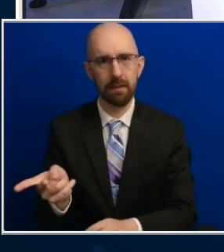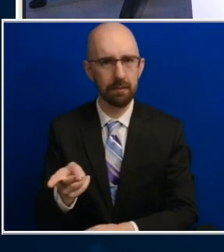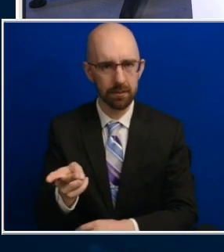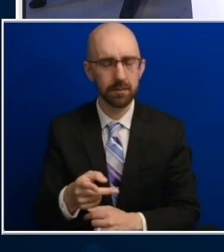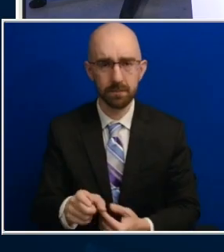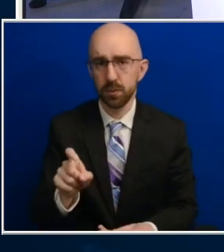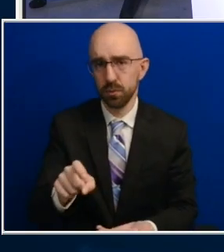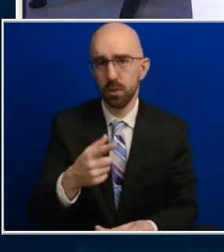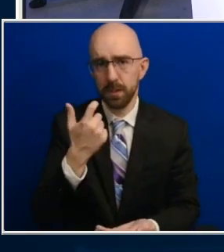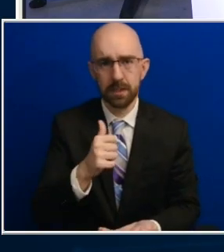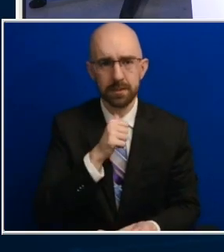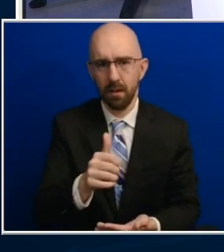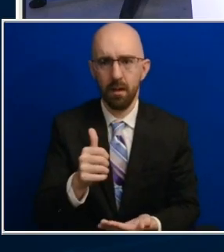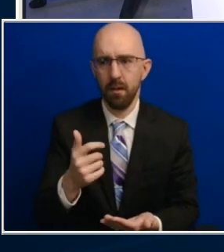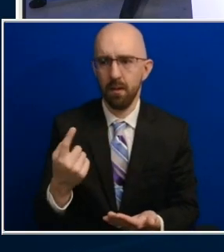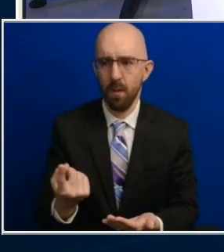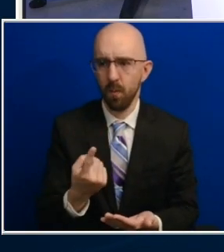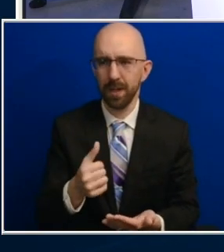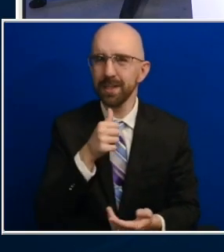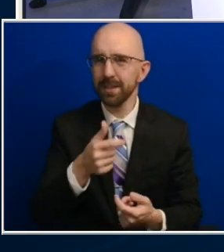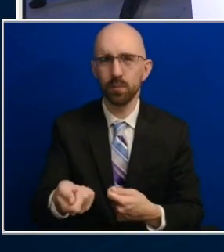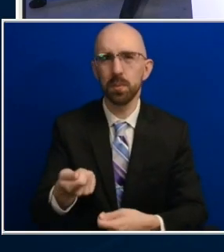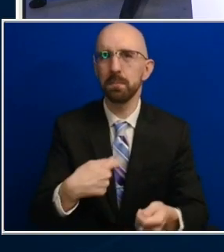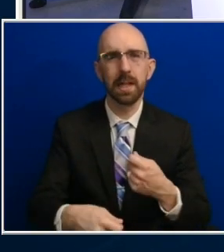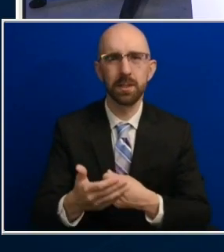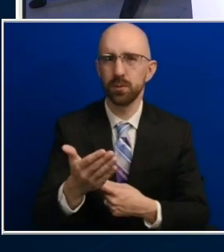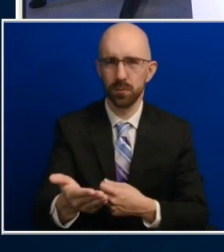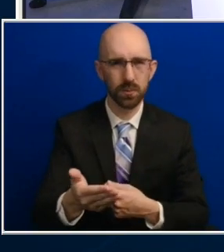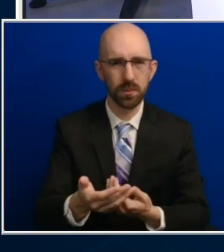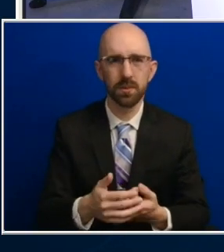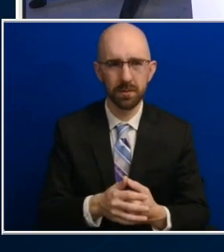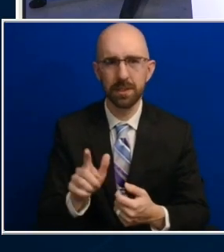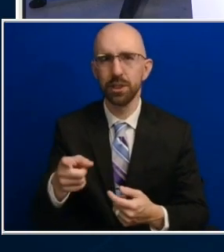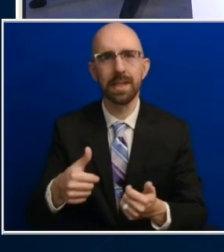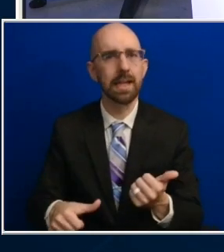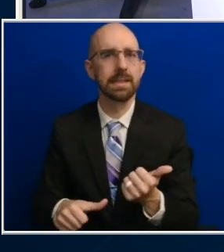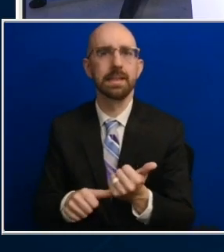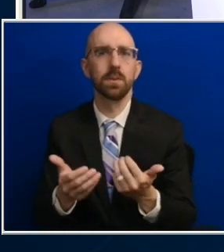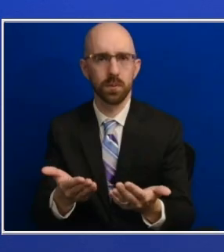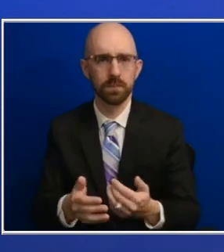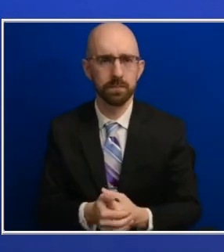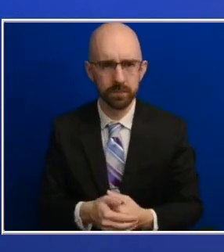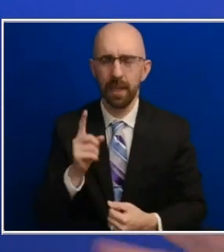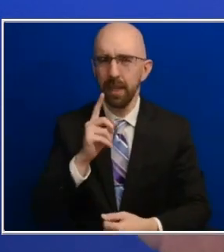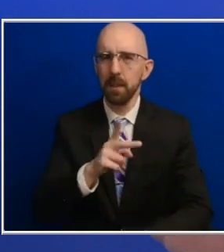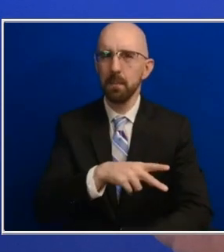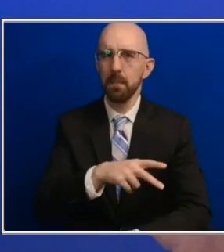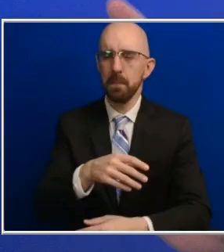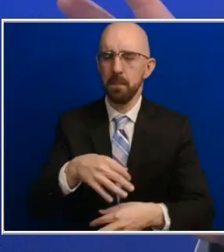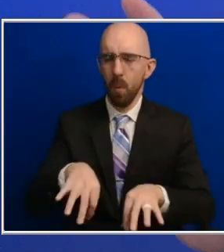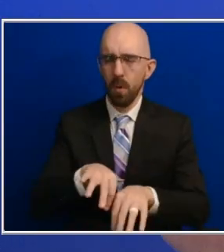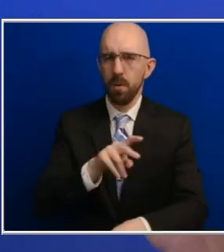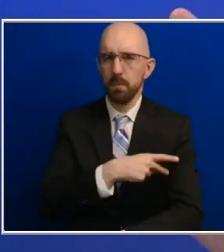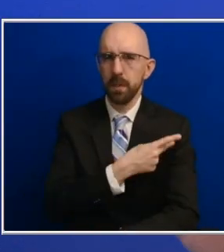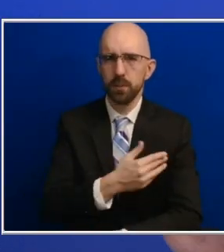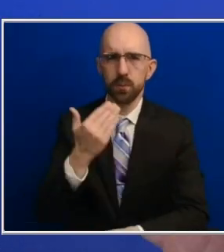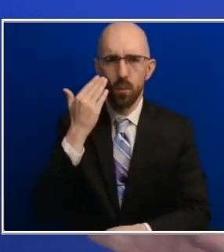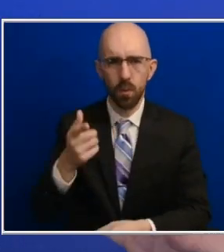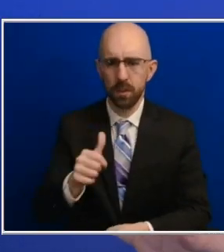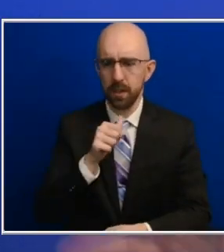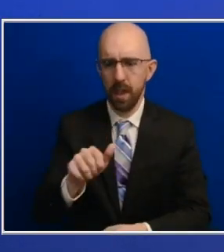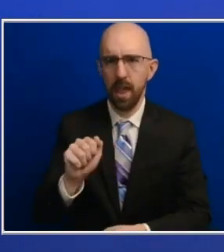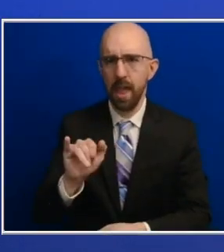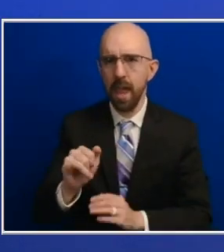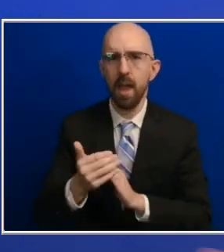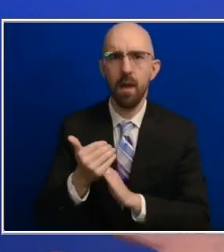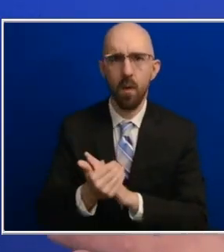not always, it doesn't replace you. It just assists you. I think it's very important that patients know that this is not an AI automated